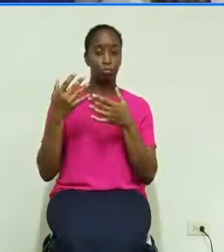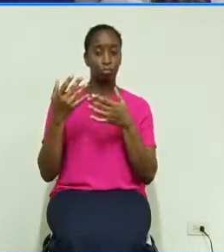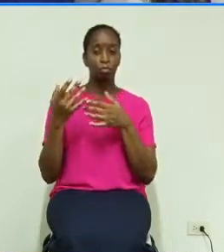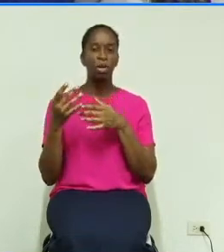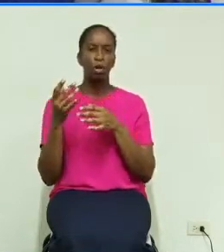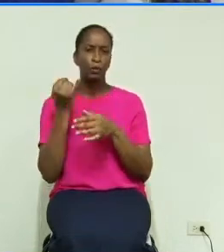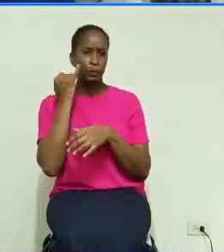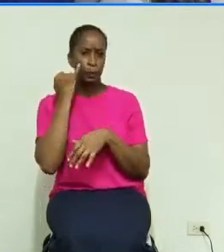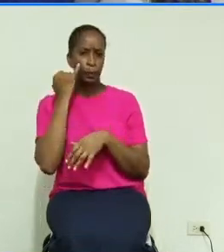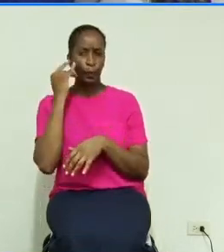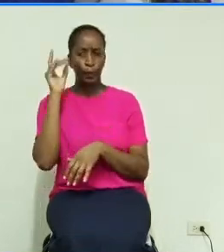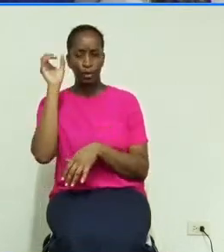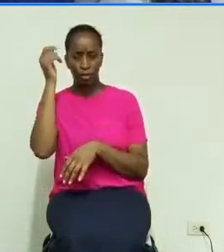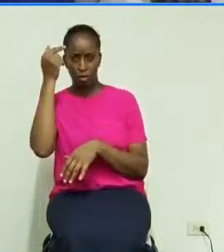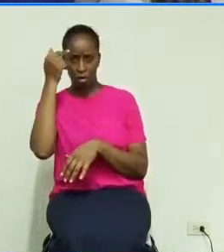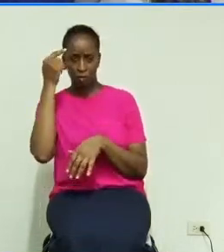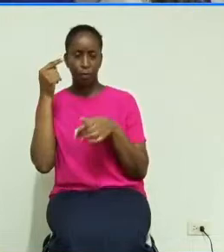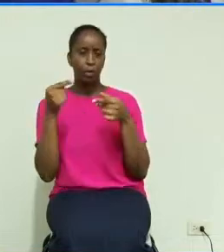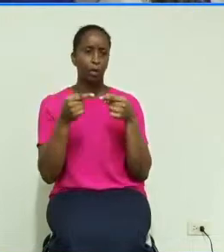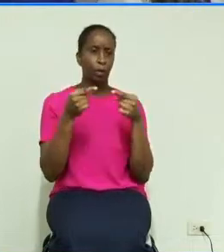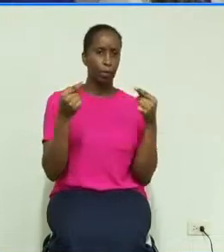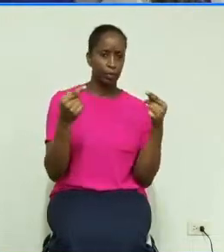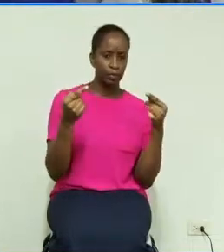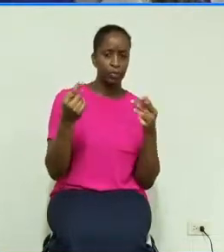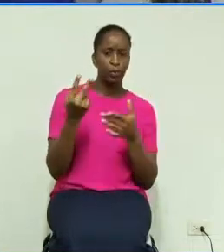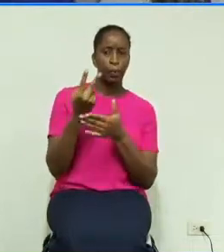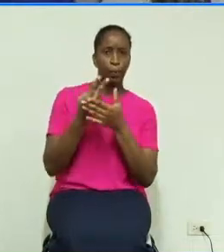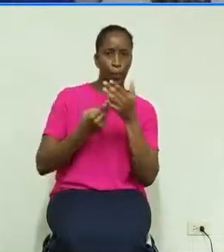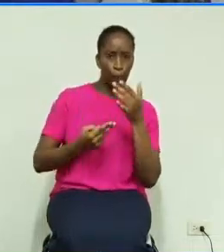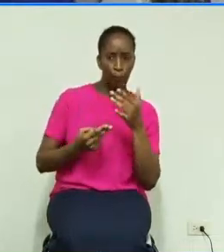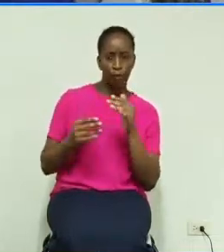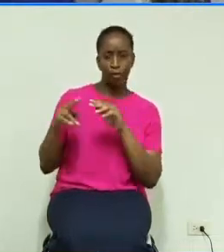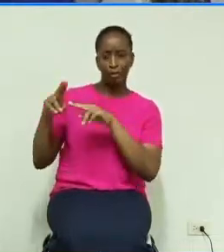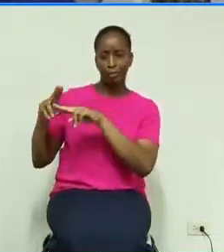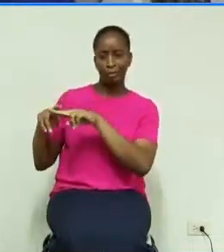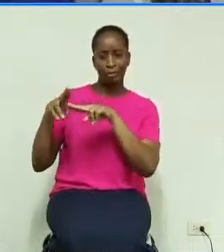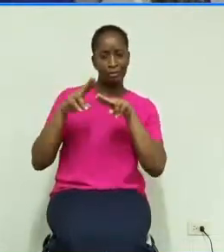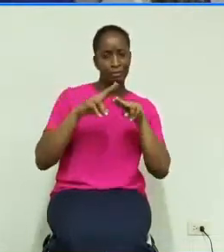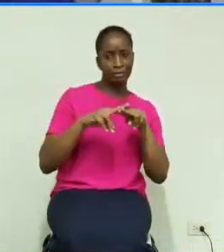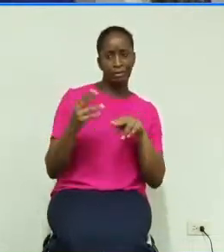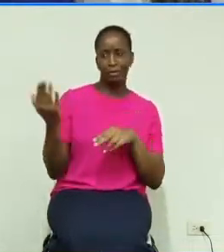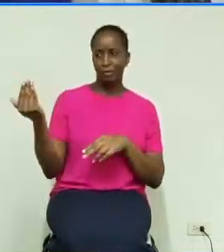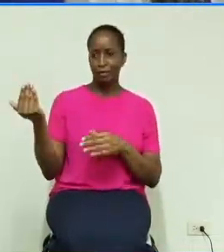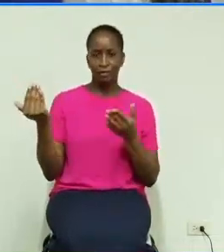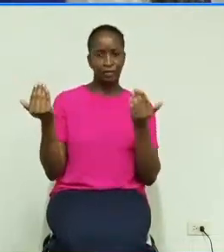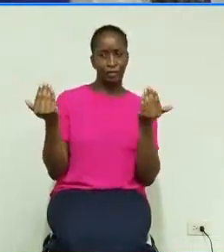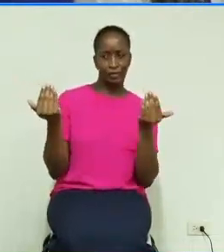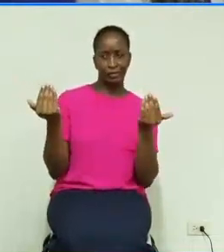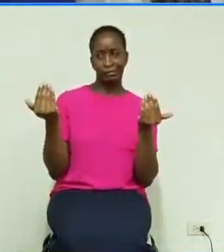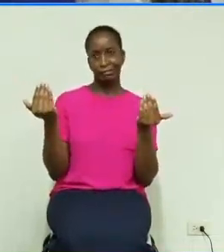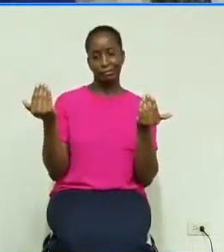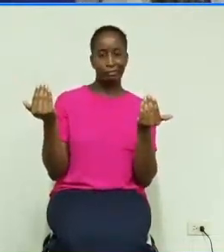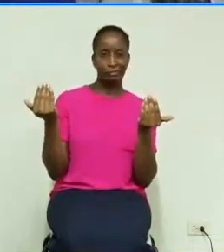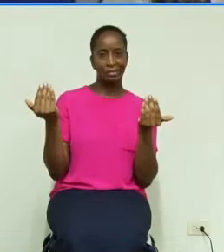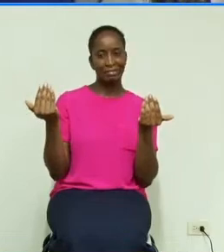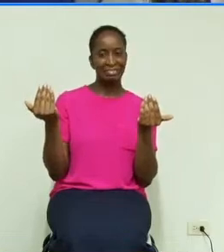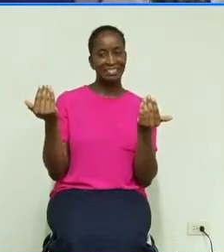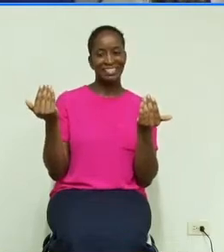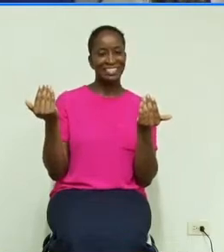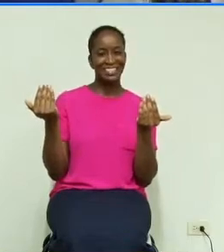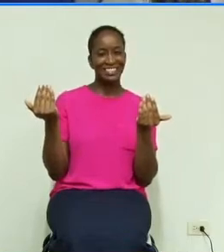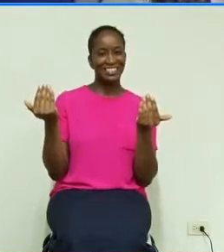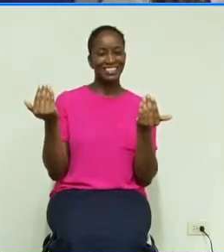hands. That too needs to be addressed. I do not favor taking away any